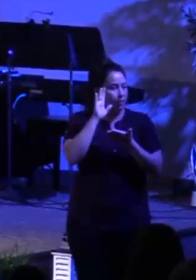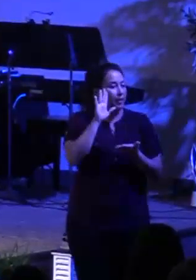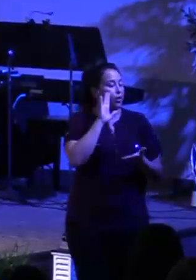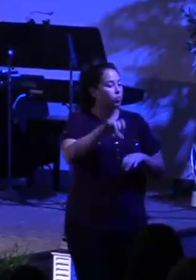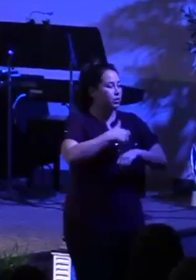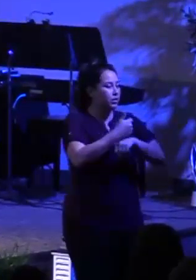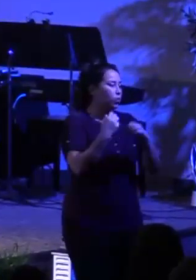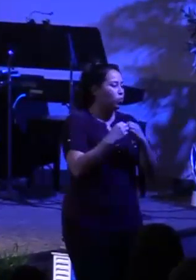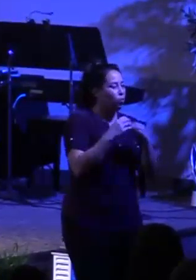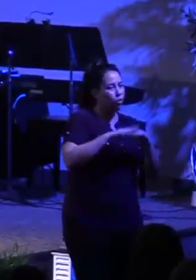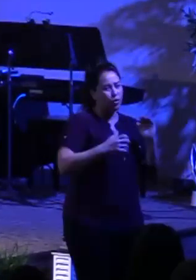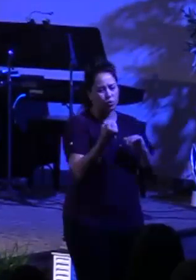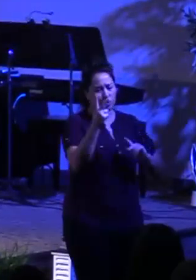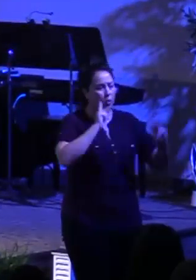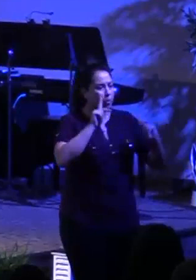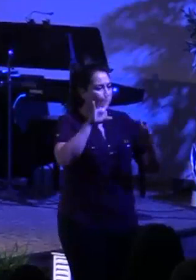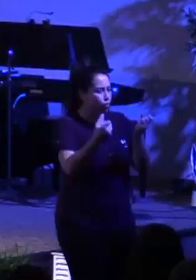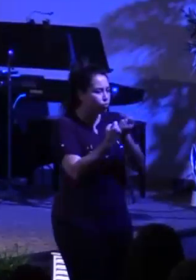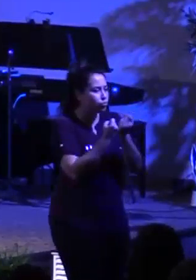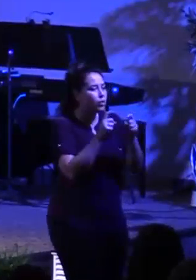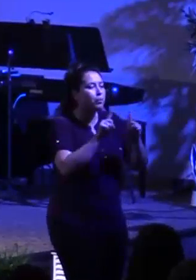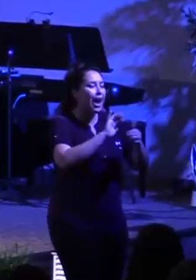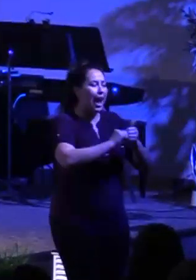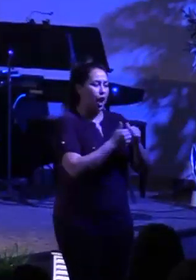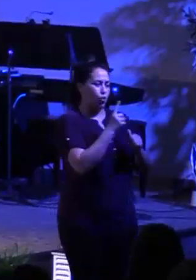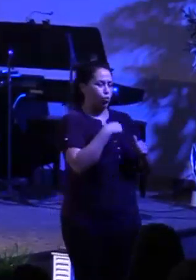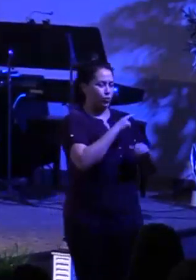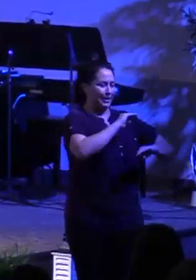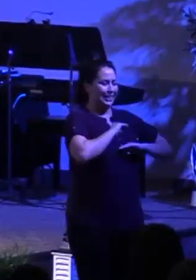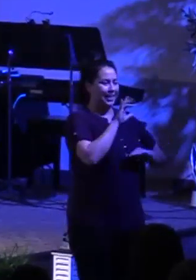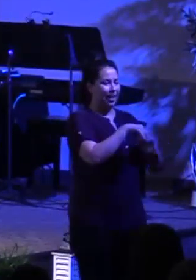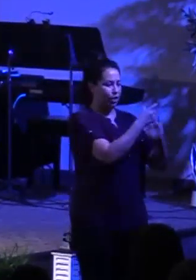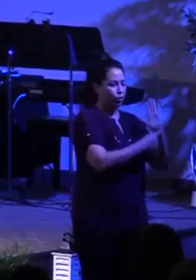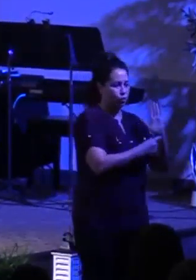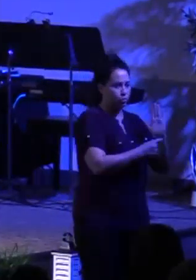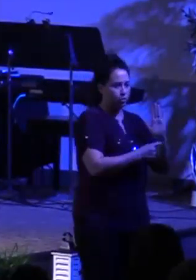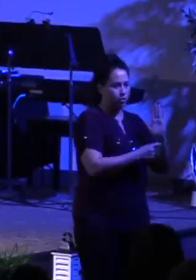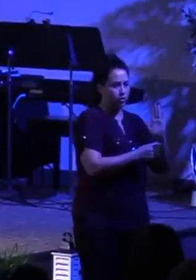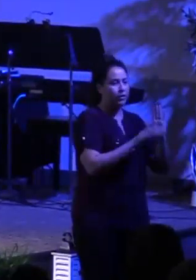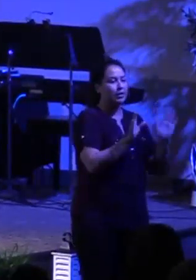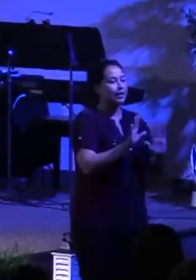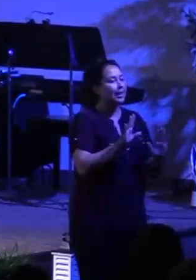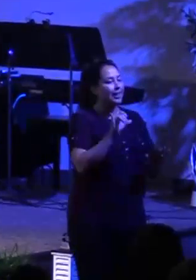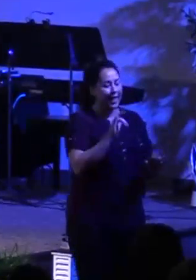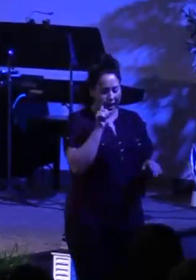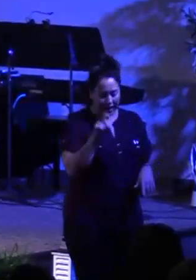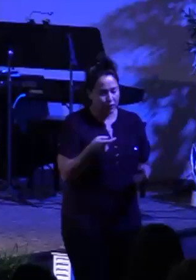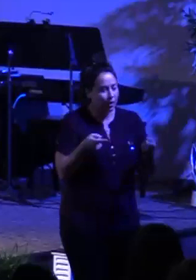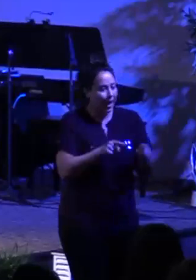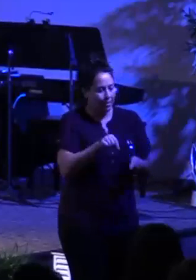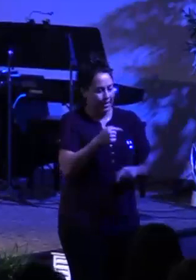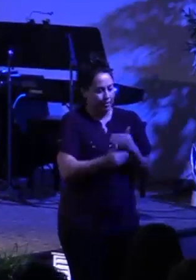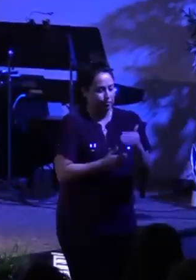angels? But how then would the scriptures be fulfilled that say it must happen in this way?"